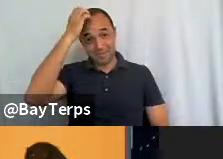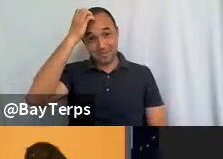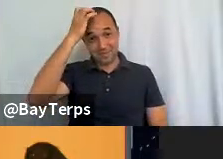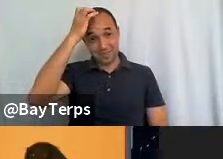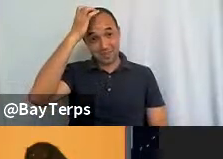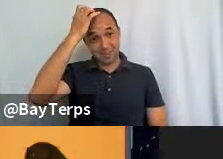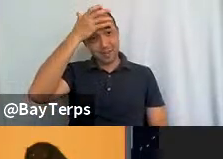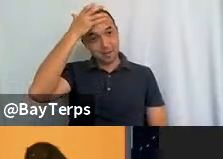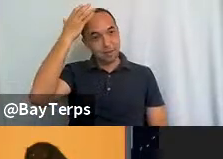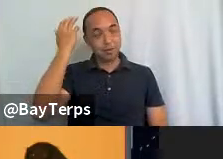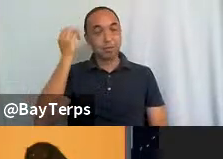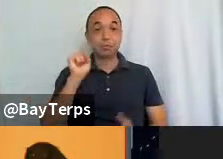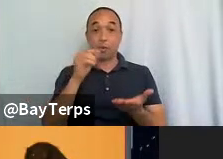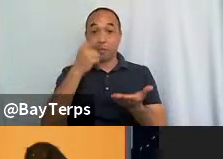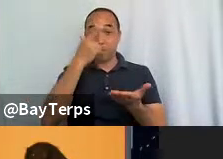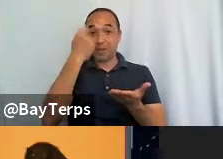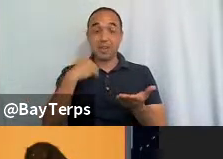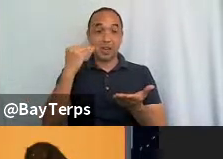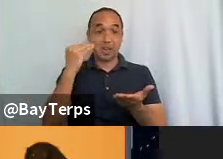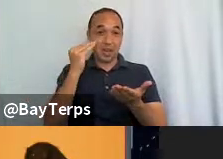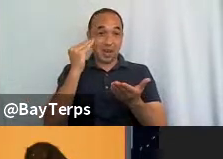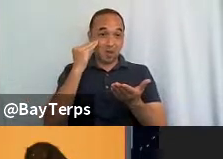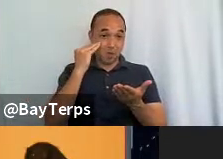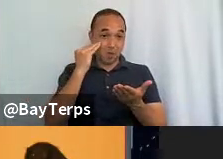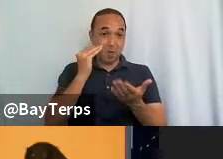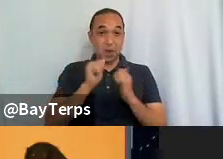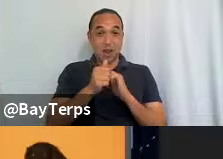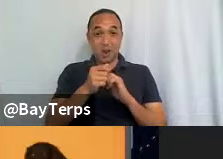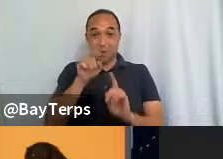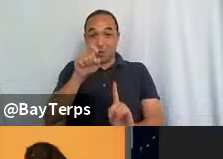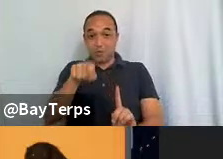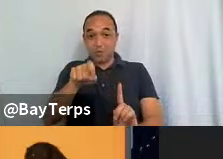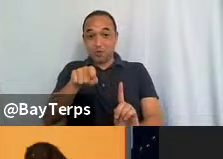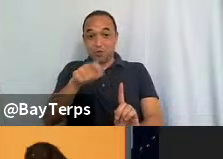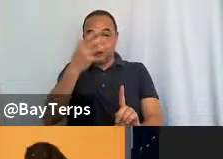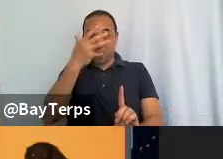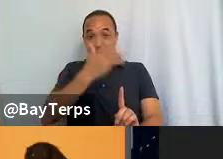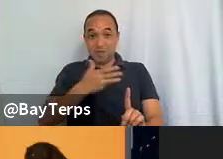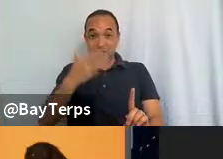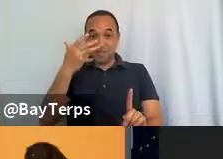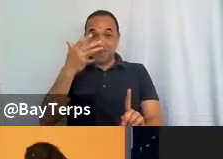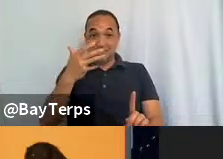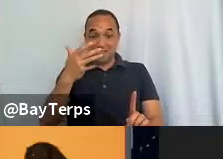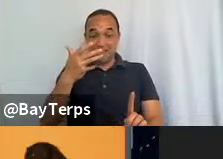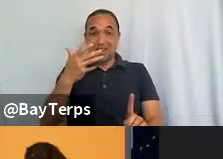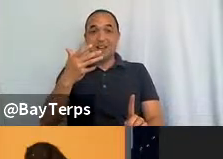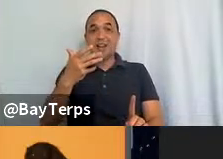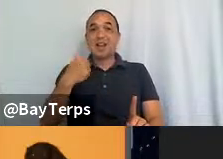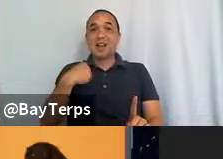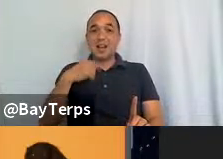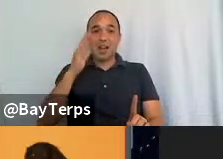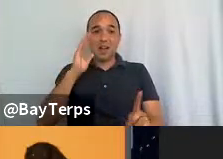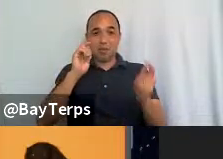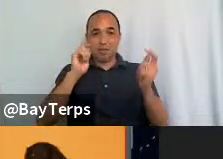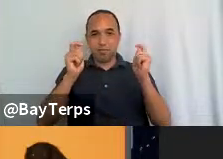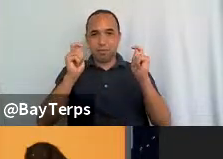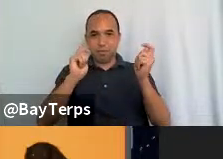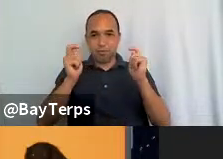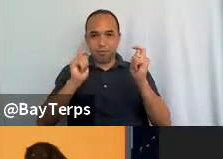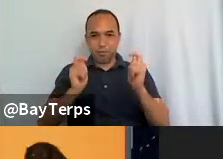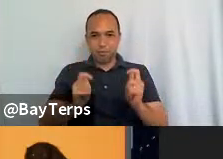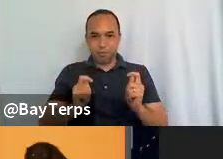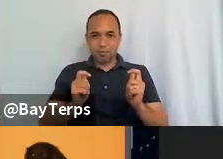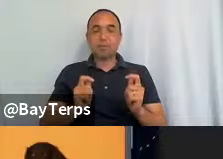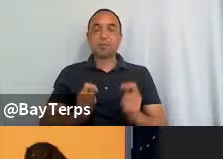So knowing what I know about how the image is supposed to look, I'm just going to adjust it